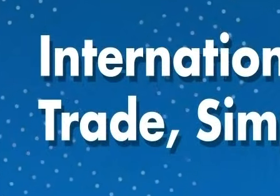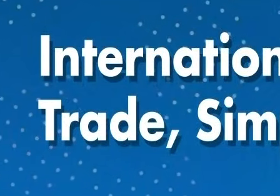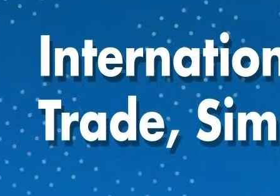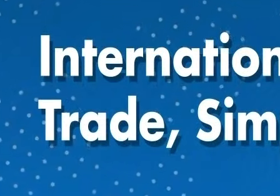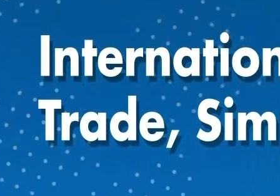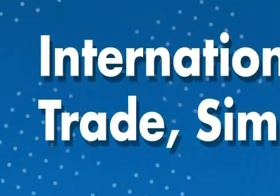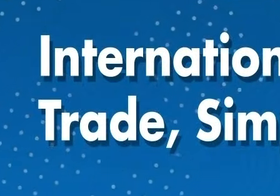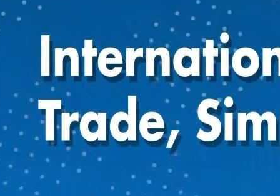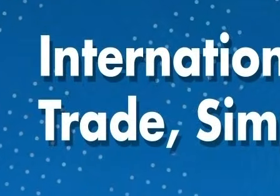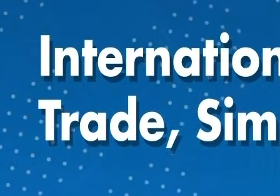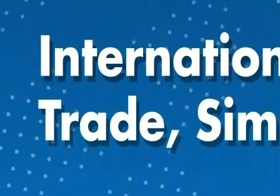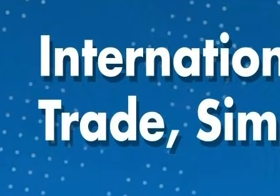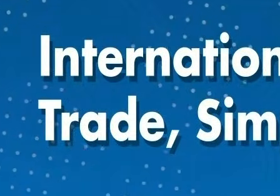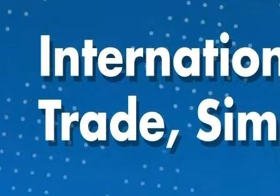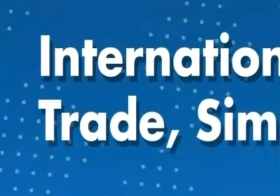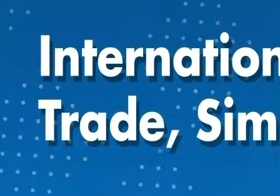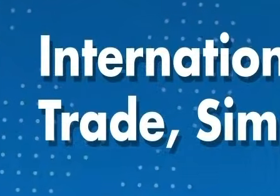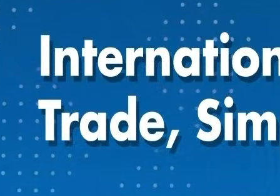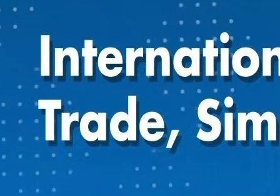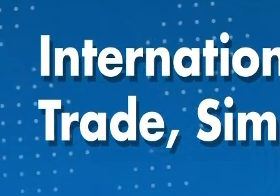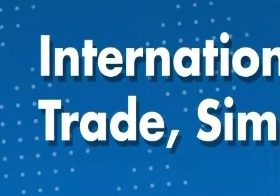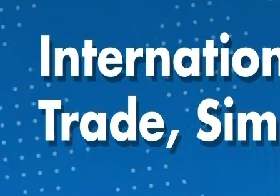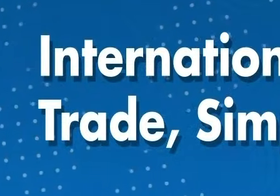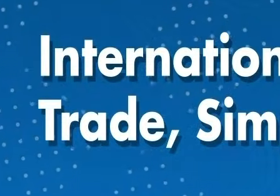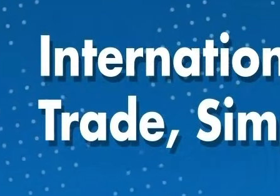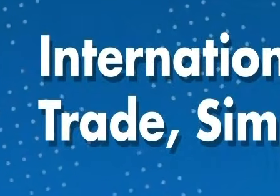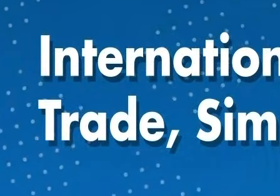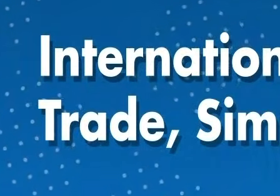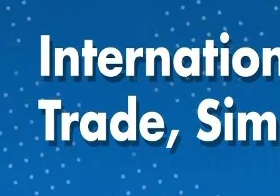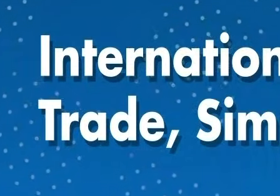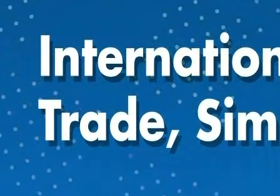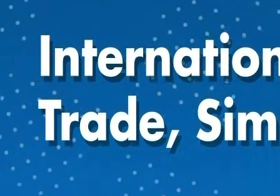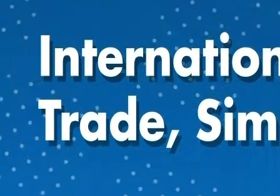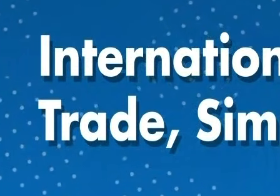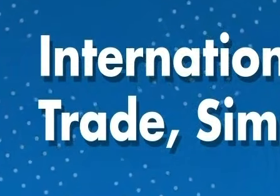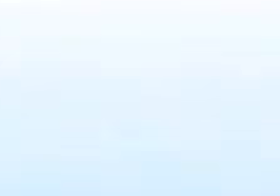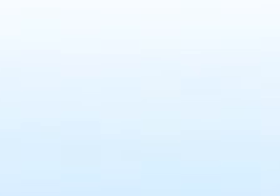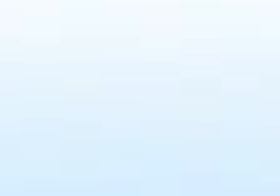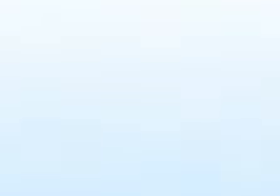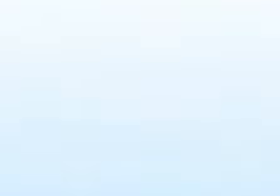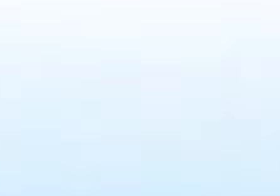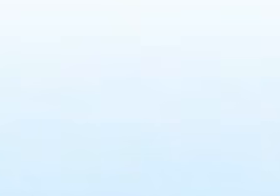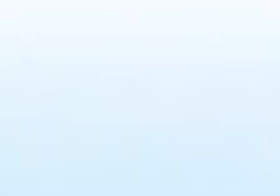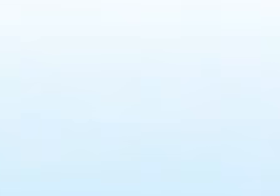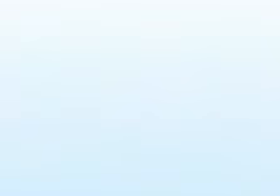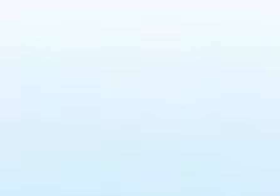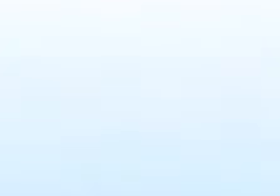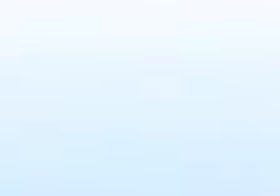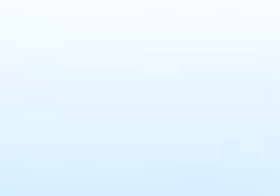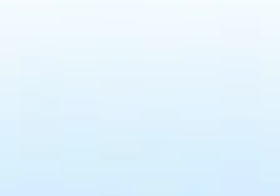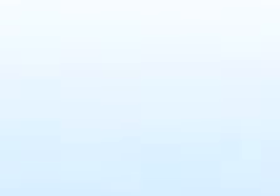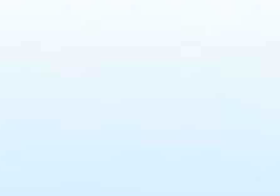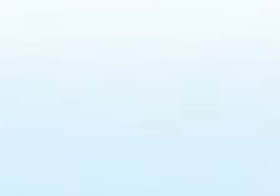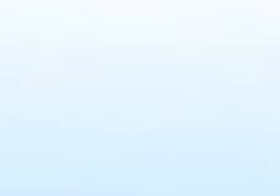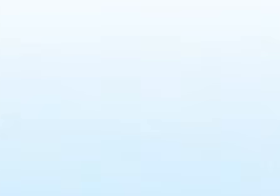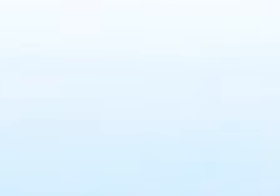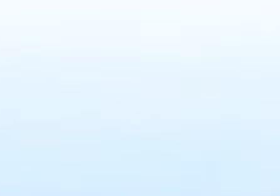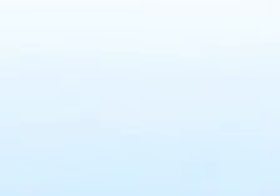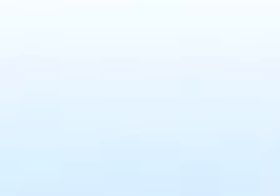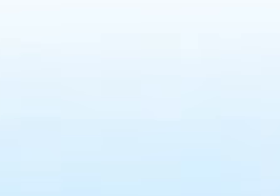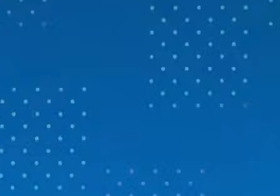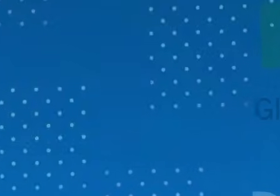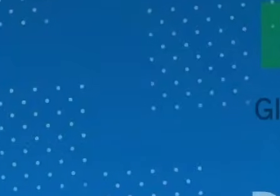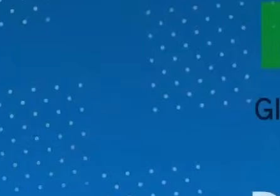trade easier, safer, and more convenient for Jamaican businesses. Powered by the Jamaica Trade Board Limited,